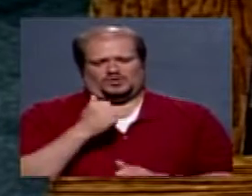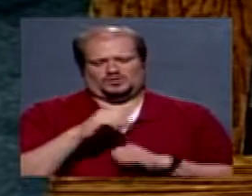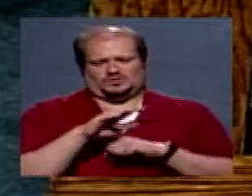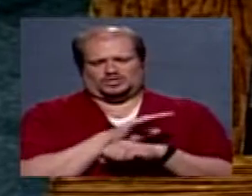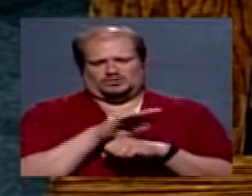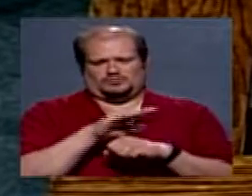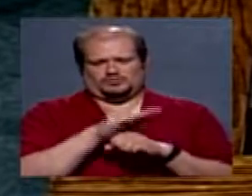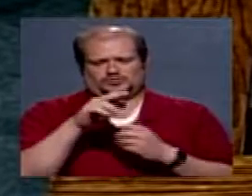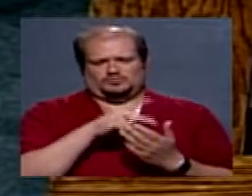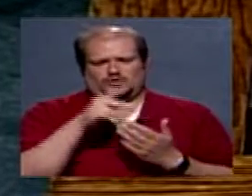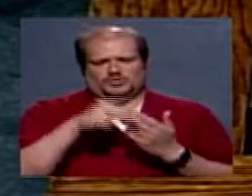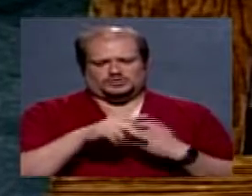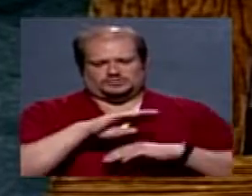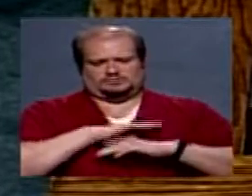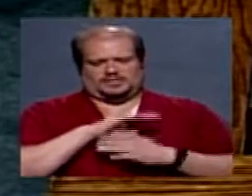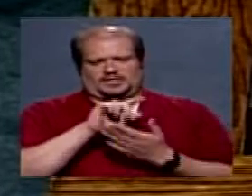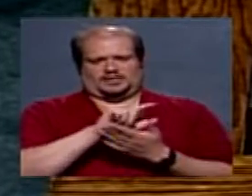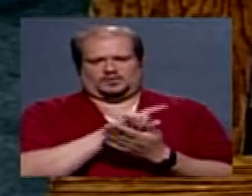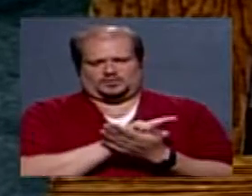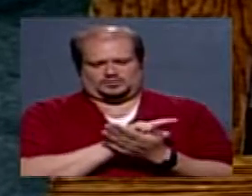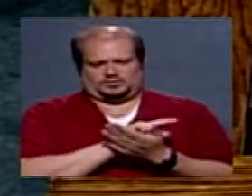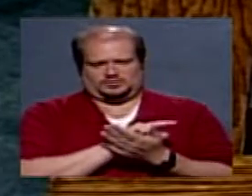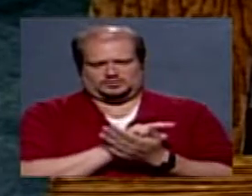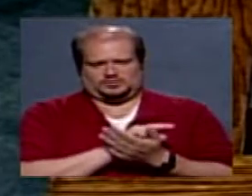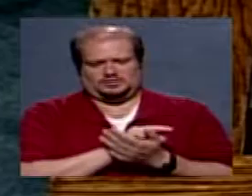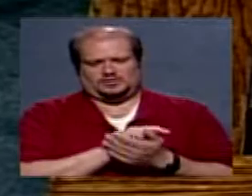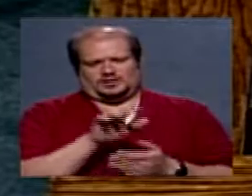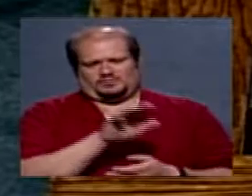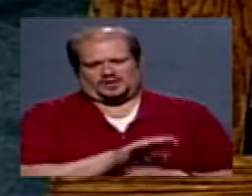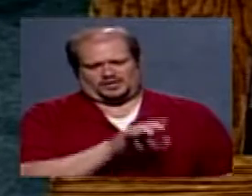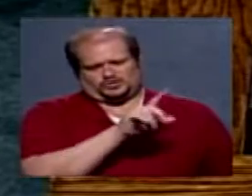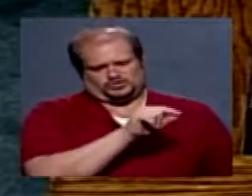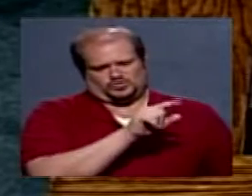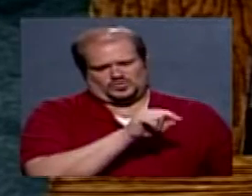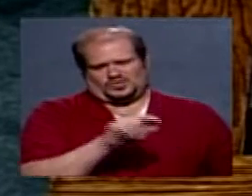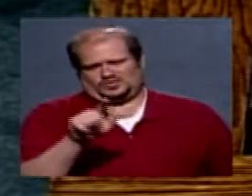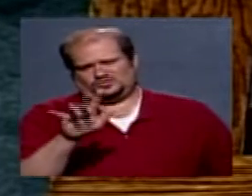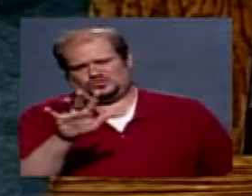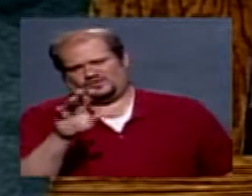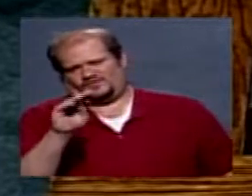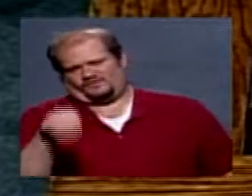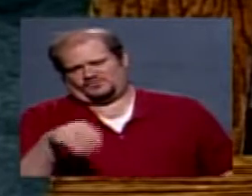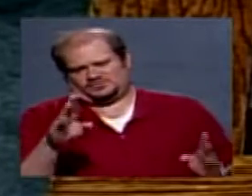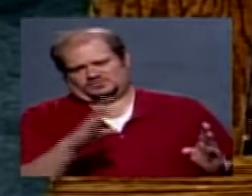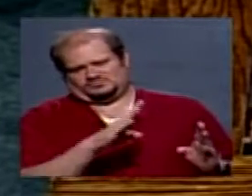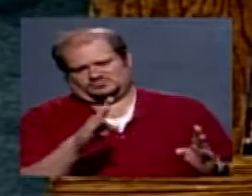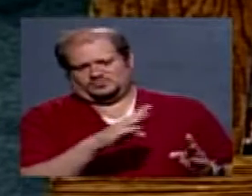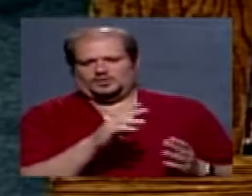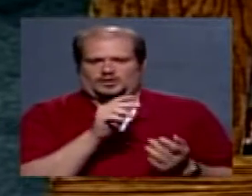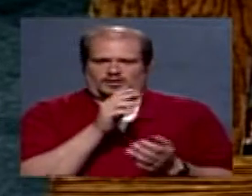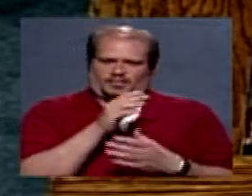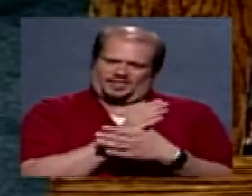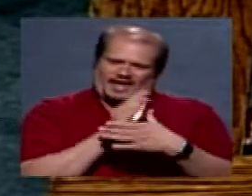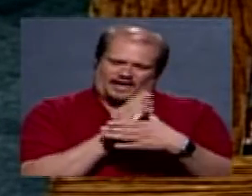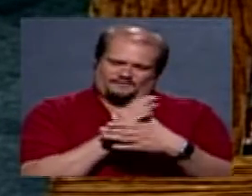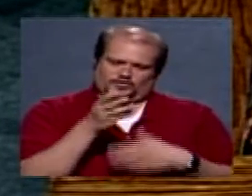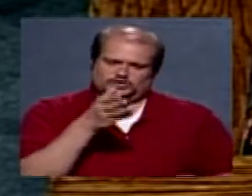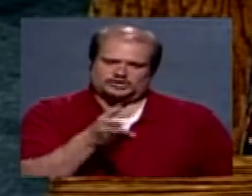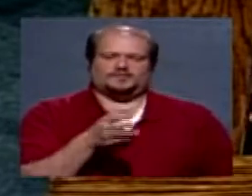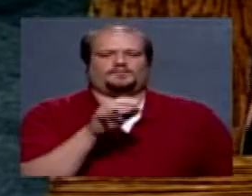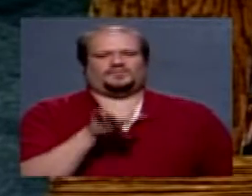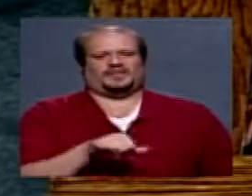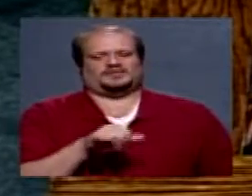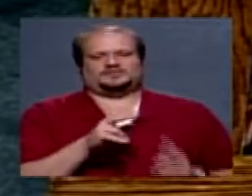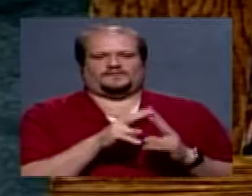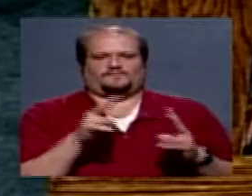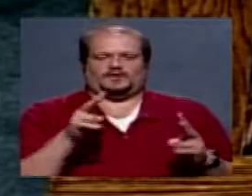commercial projects meeting the ordinance wind up between about 20 and 25%. So it's right in the average there. It's a